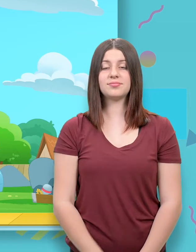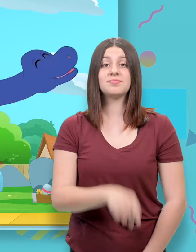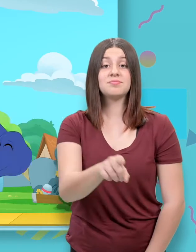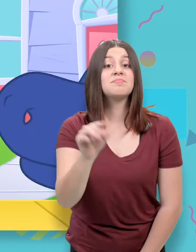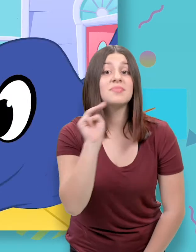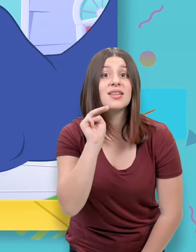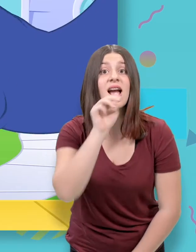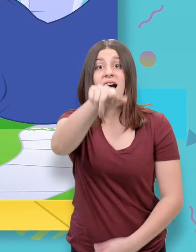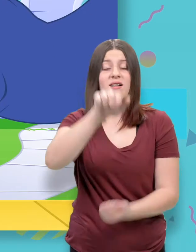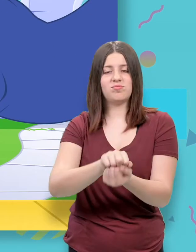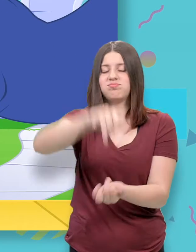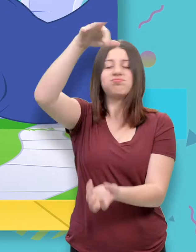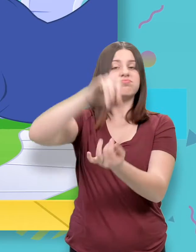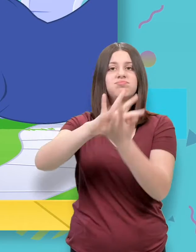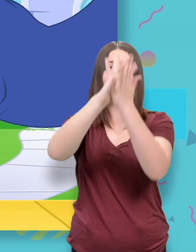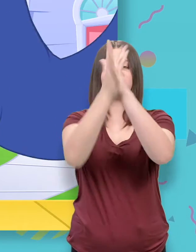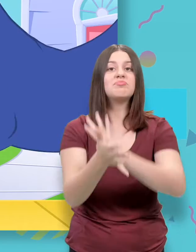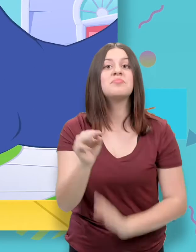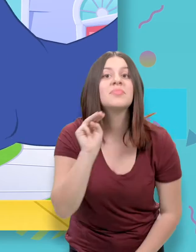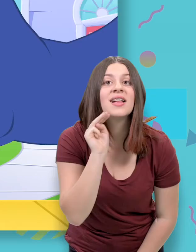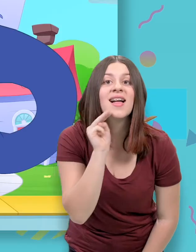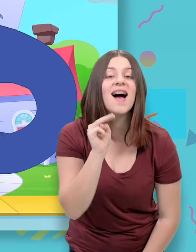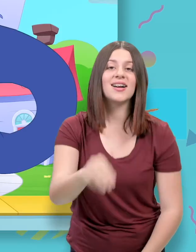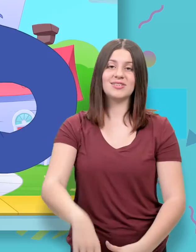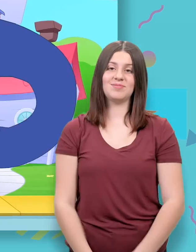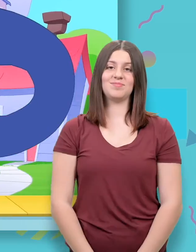Mila, morph into Mila.